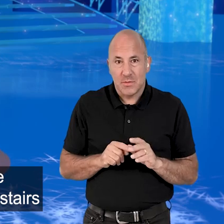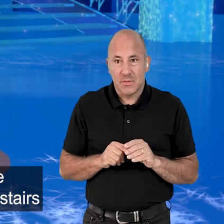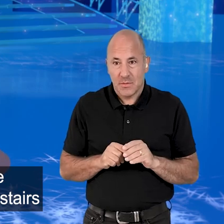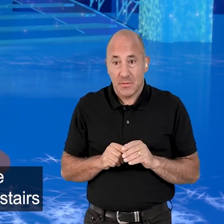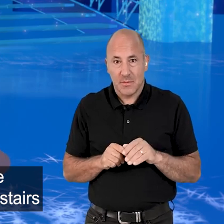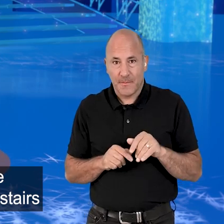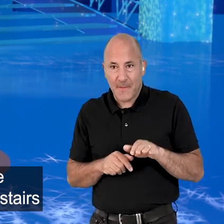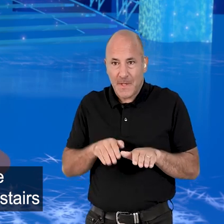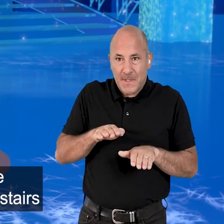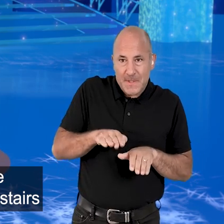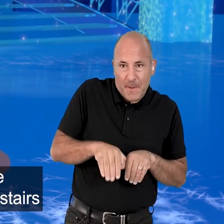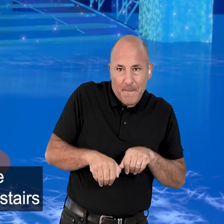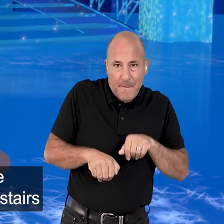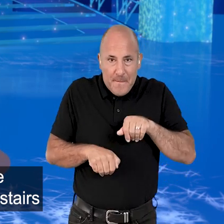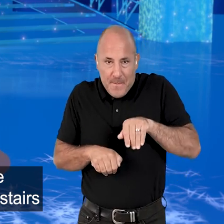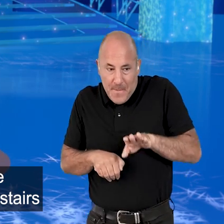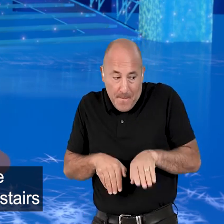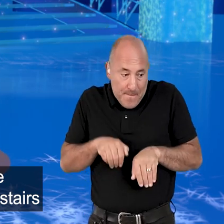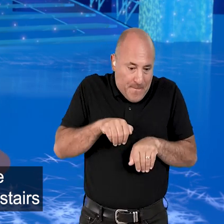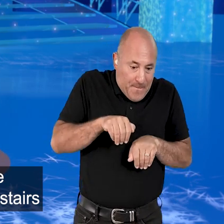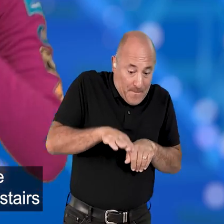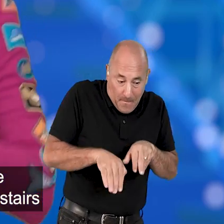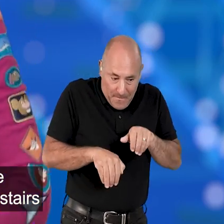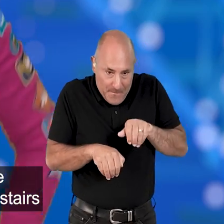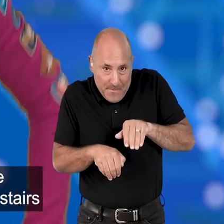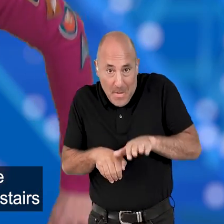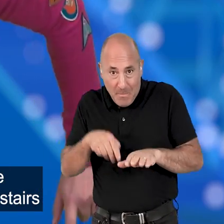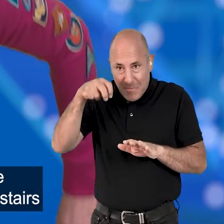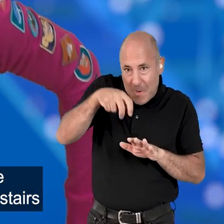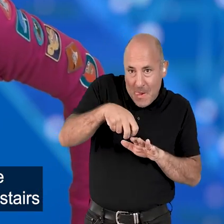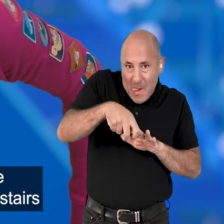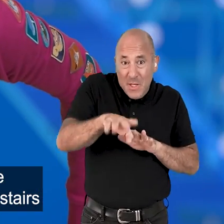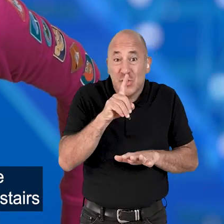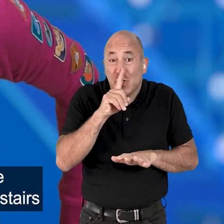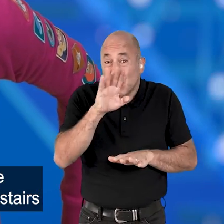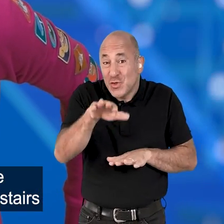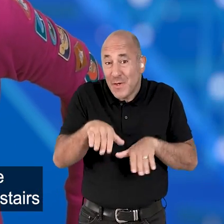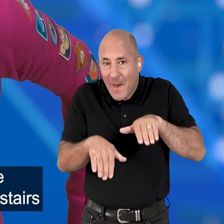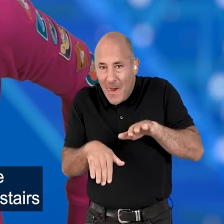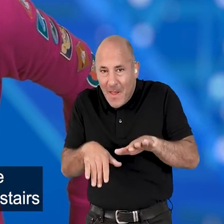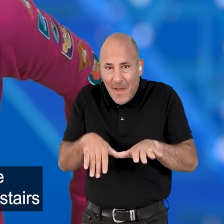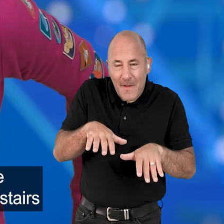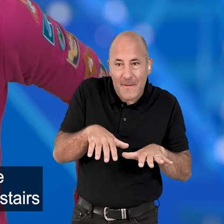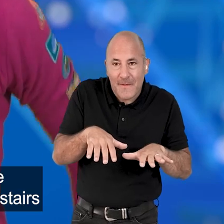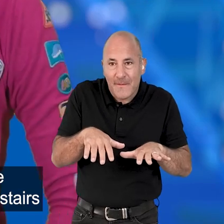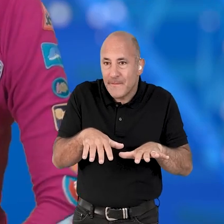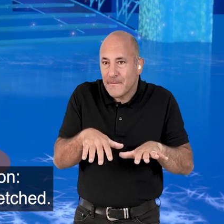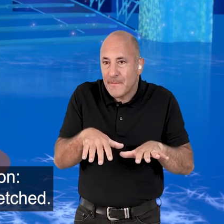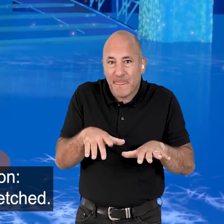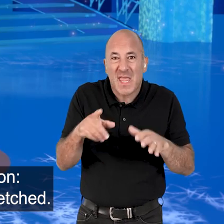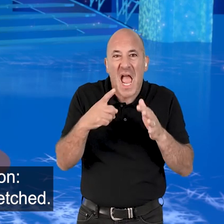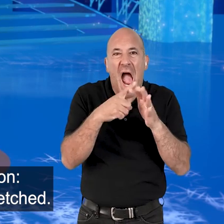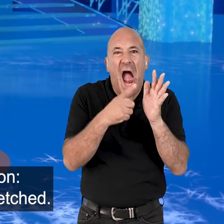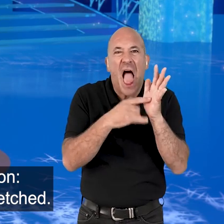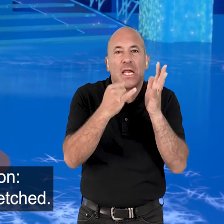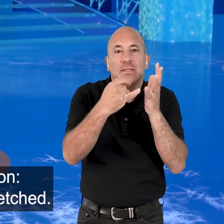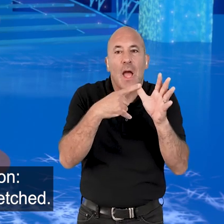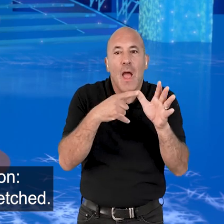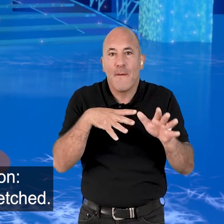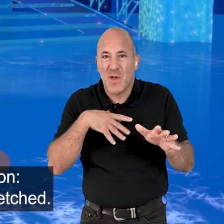two girls tiptoe, tiptoe, tiptoe, tiptoe quietly down the stairs, where